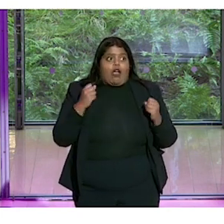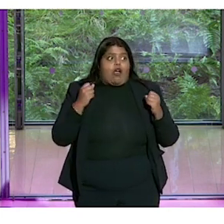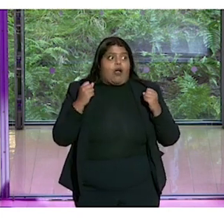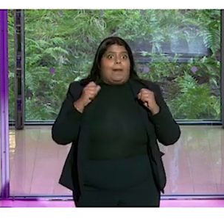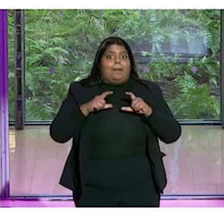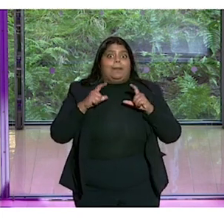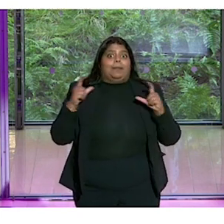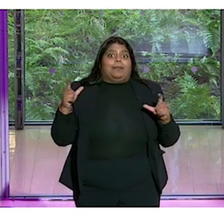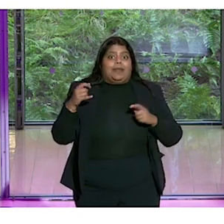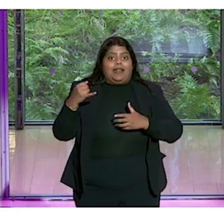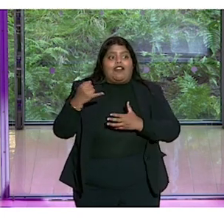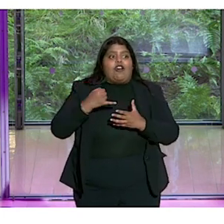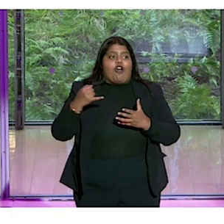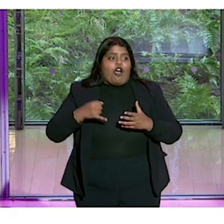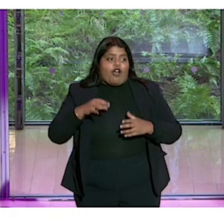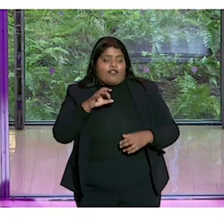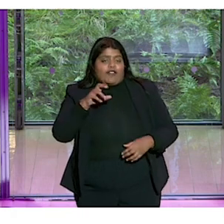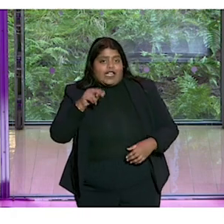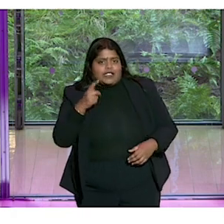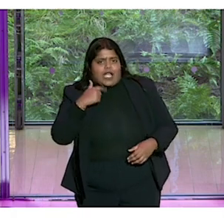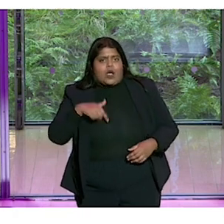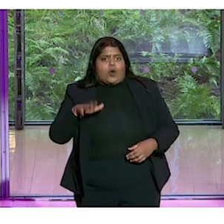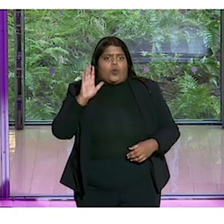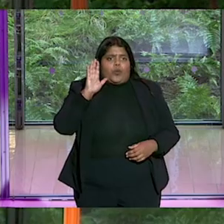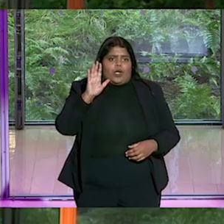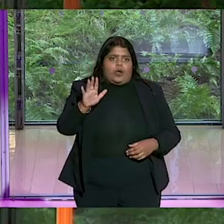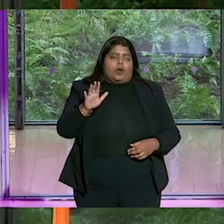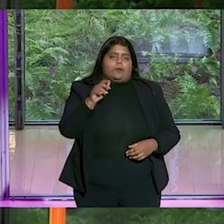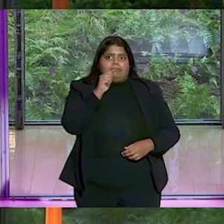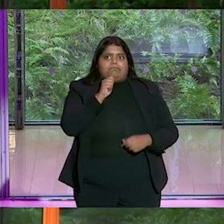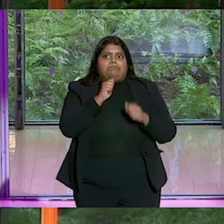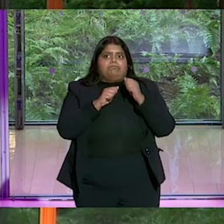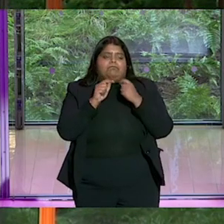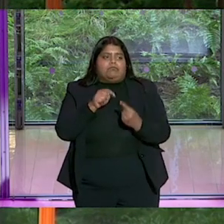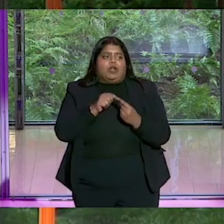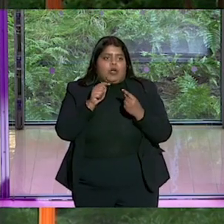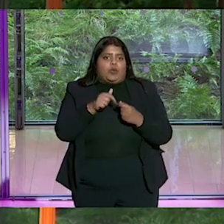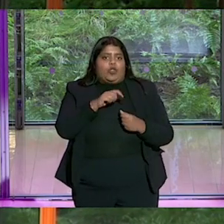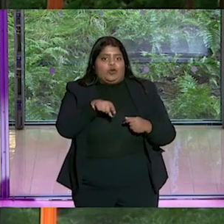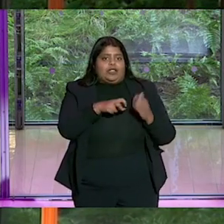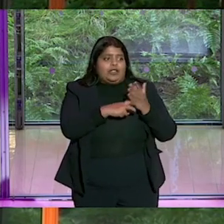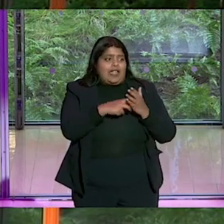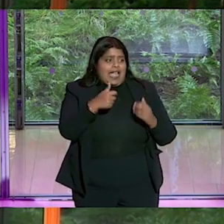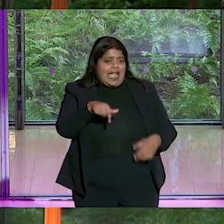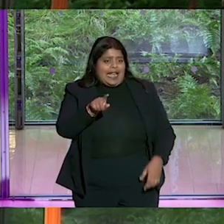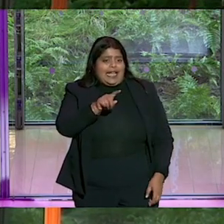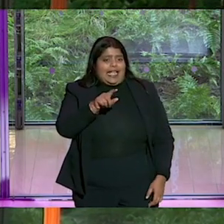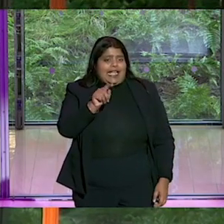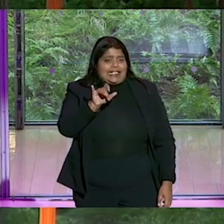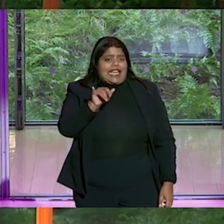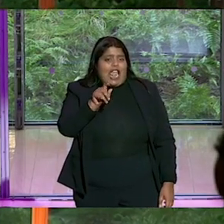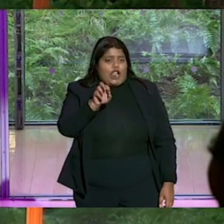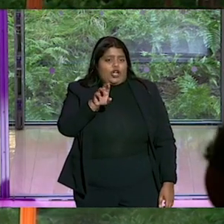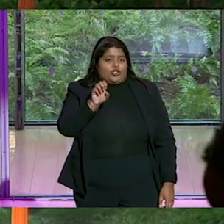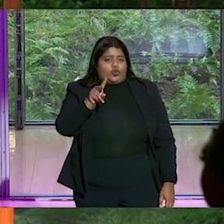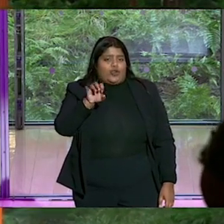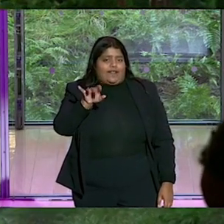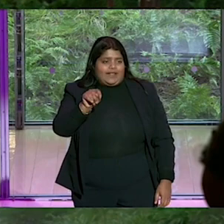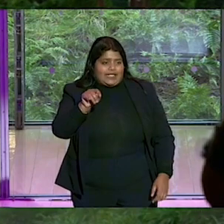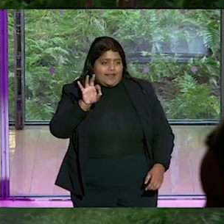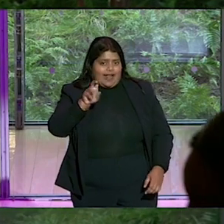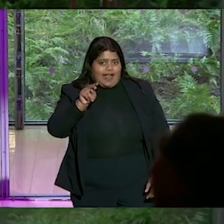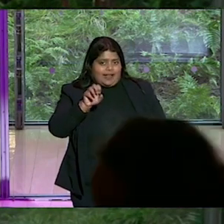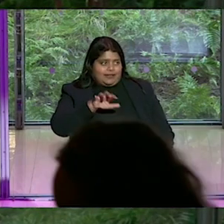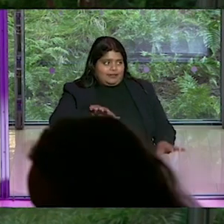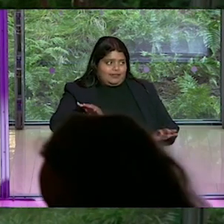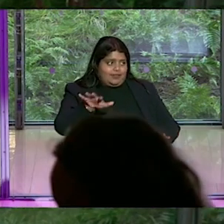arts fans, and we'll put up with a lot to get those tickets. Are there any Taylor Swift fans in the audience? Okay, so you put up